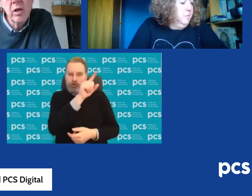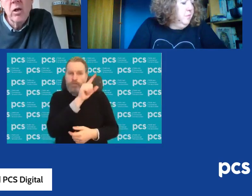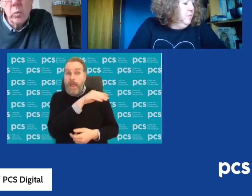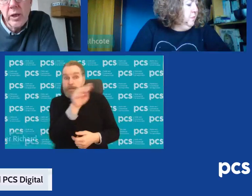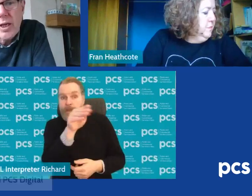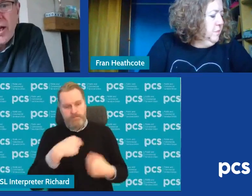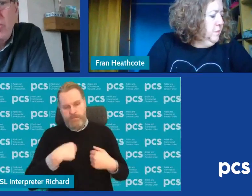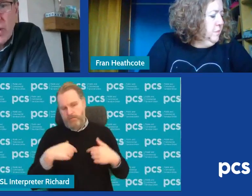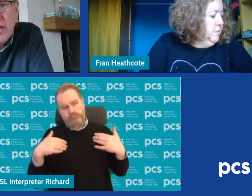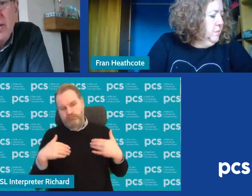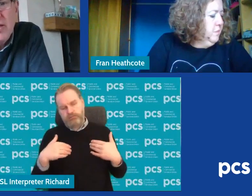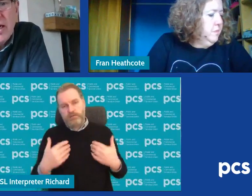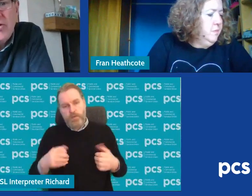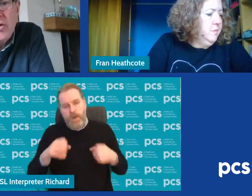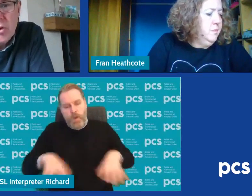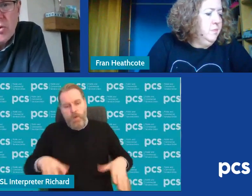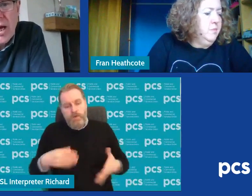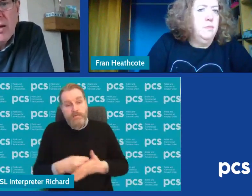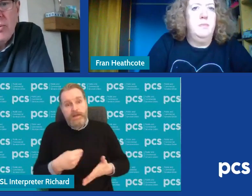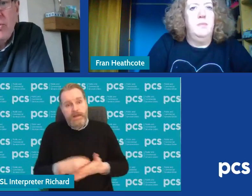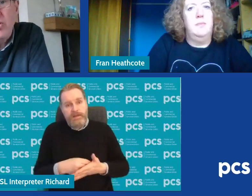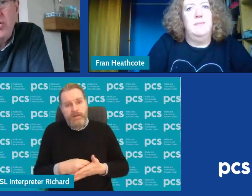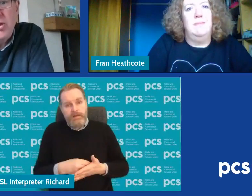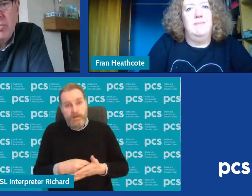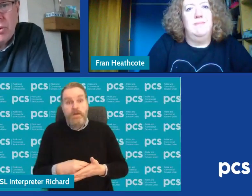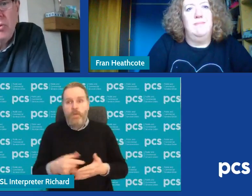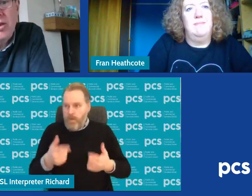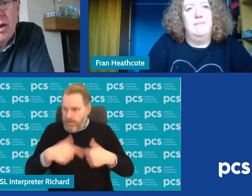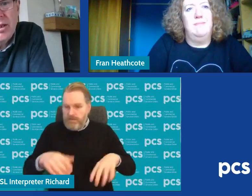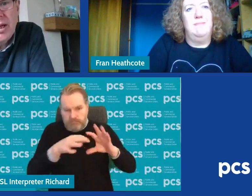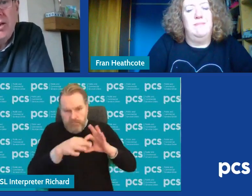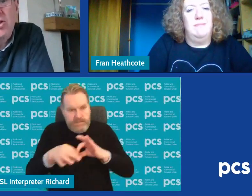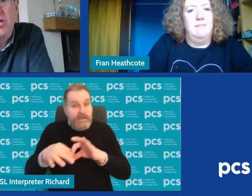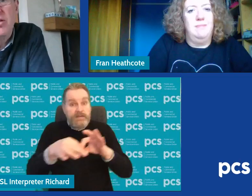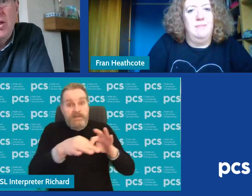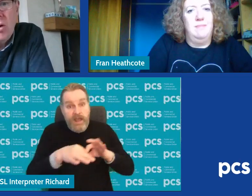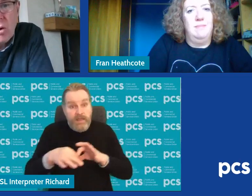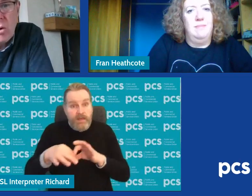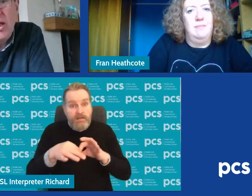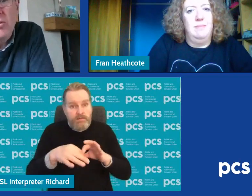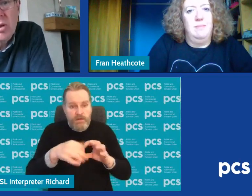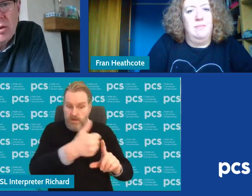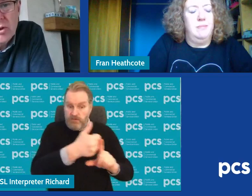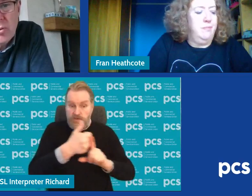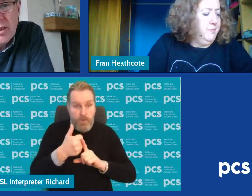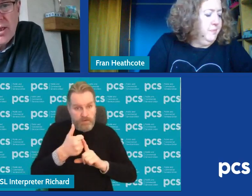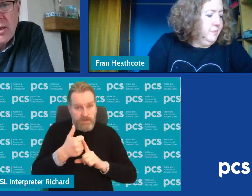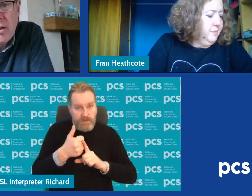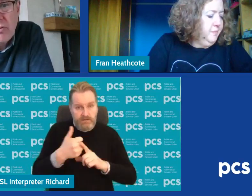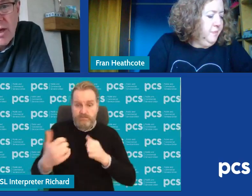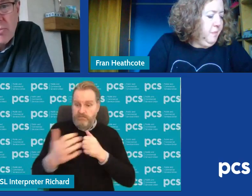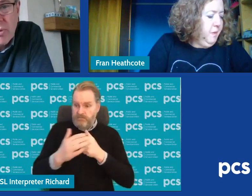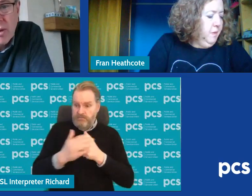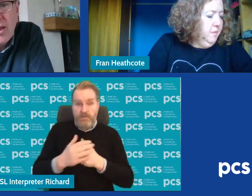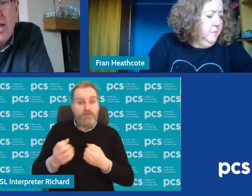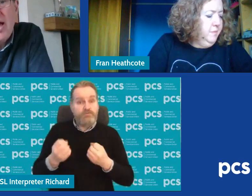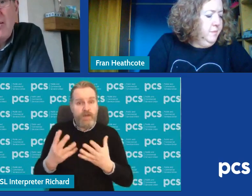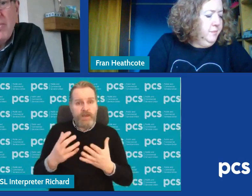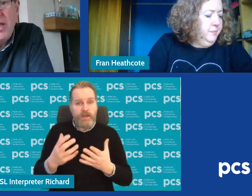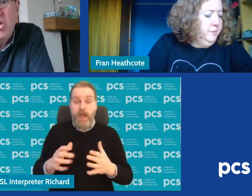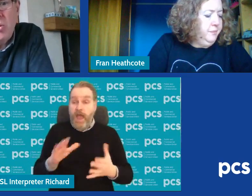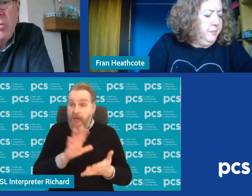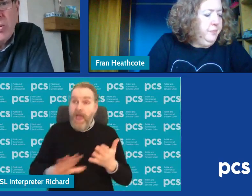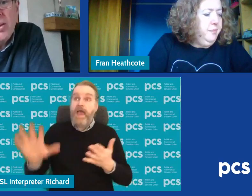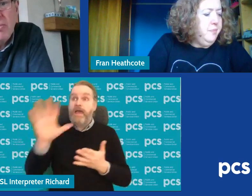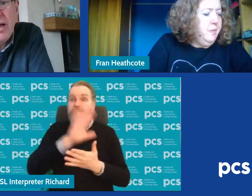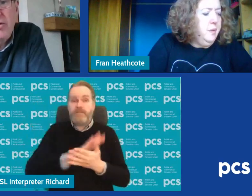delivering, we can win. And to do that, we want you to support the targeted action all out on the 28th of April and